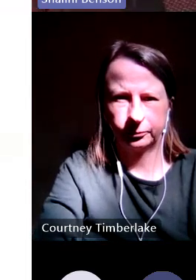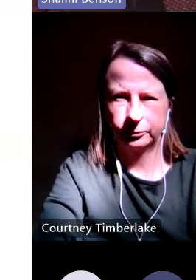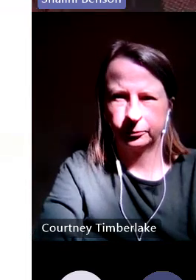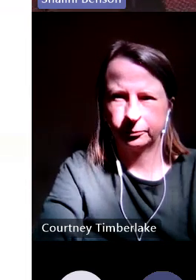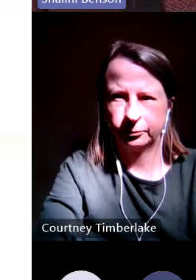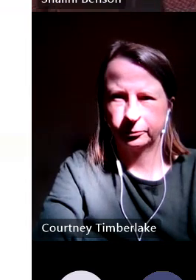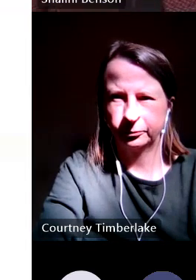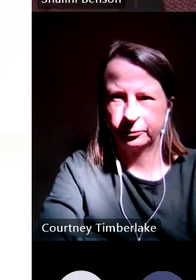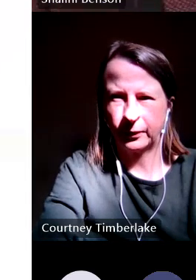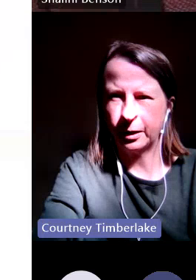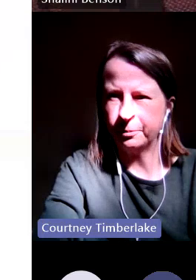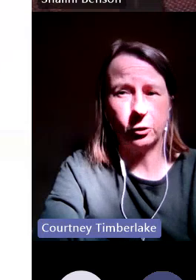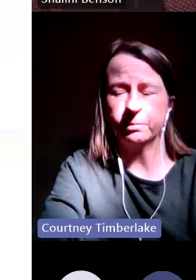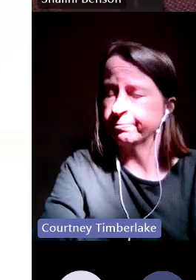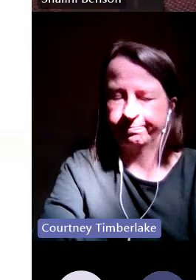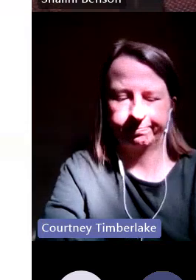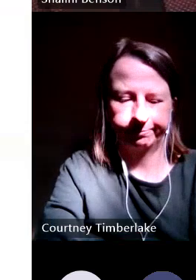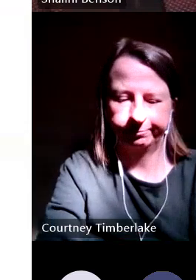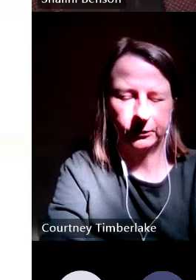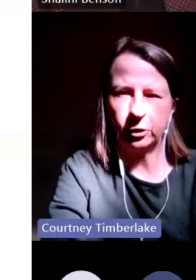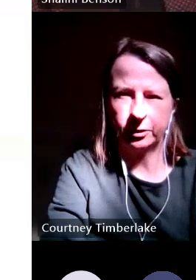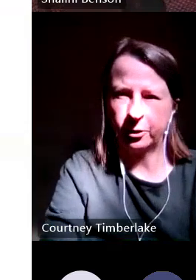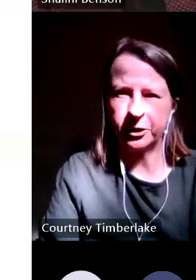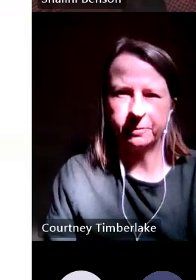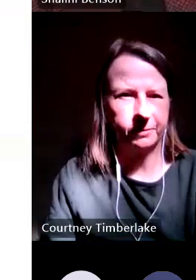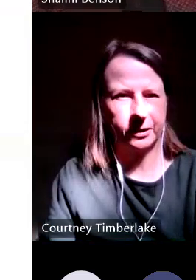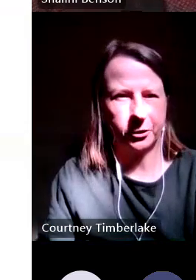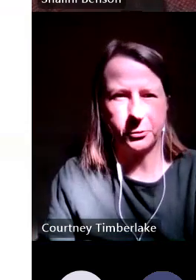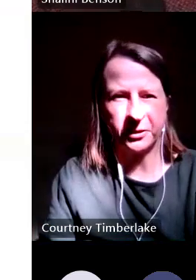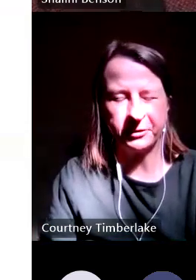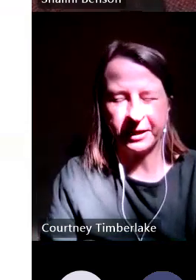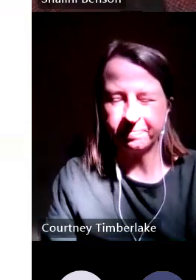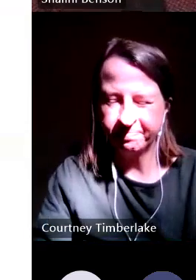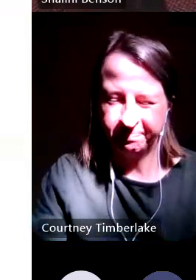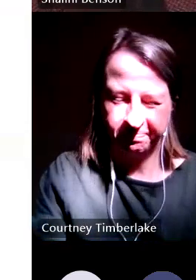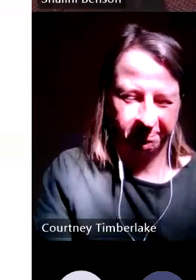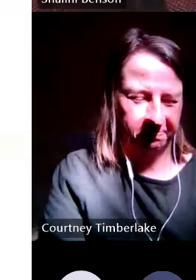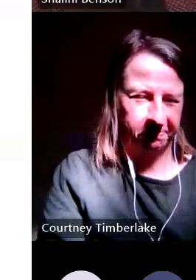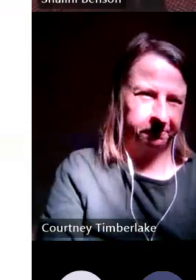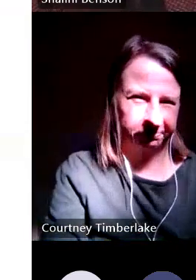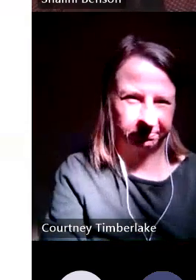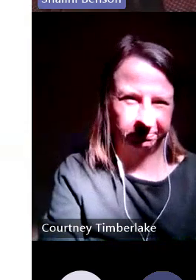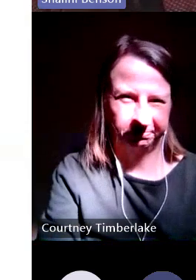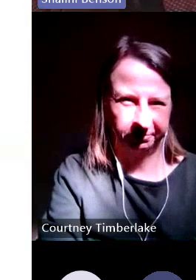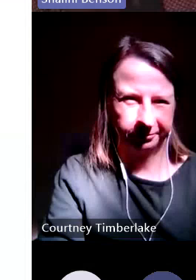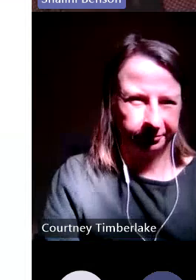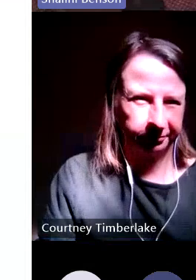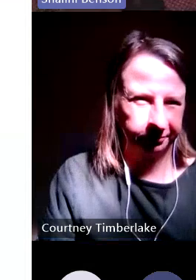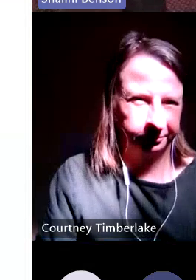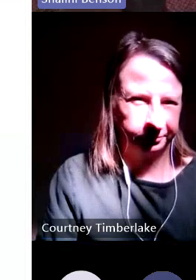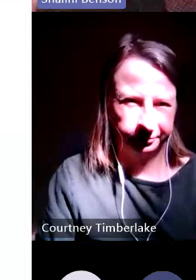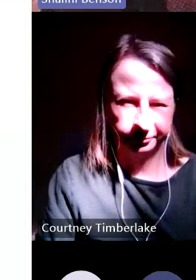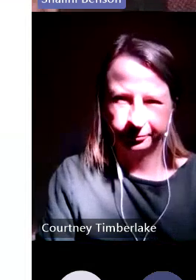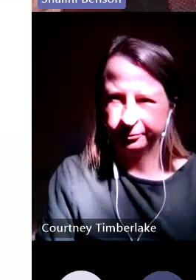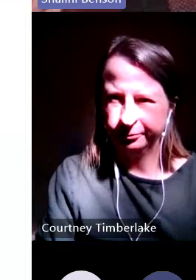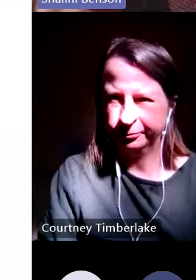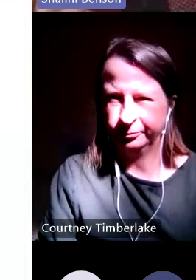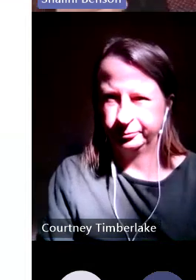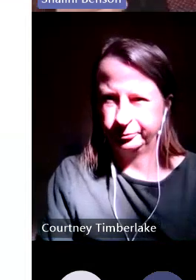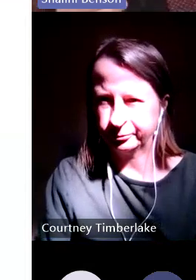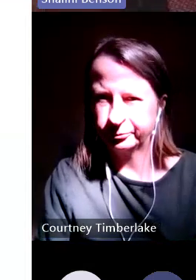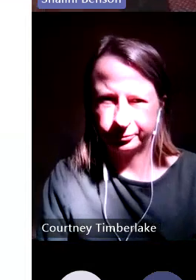I see it came off mute. Nope. All right, and And